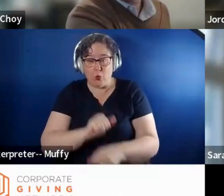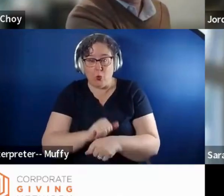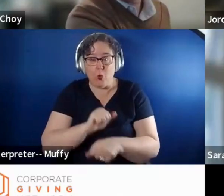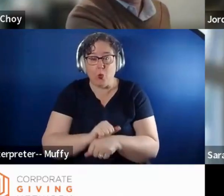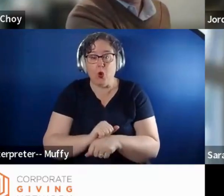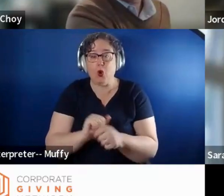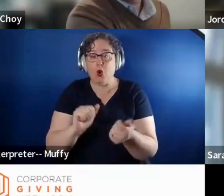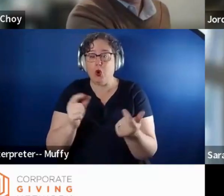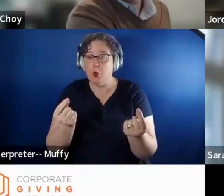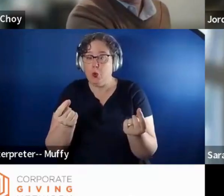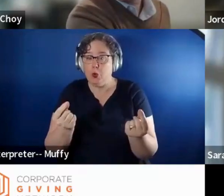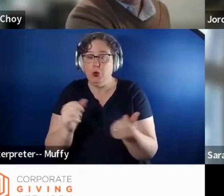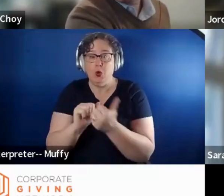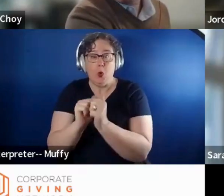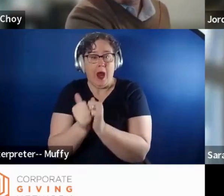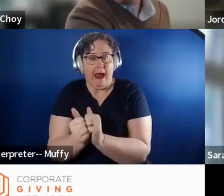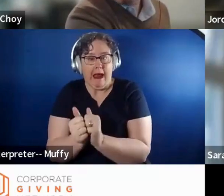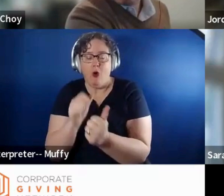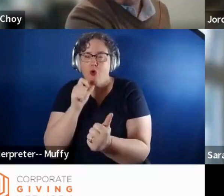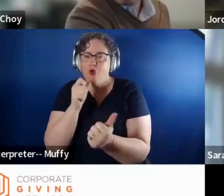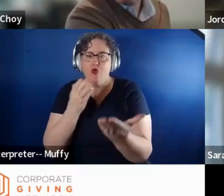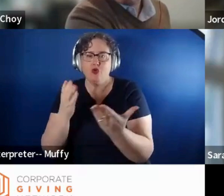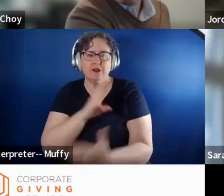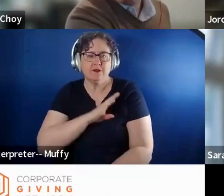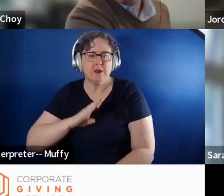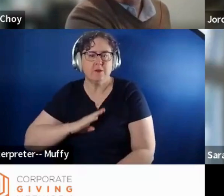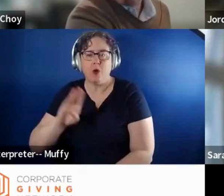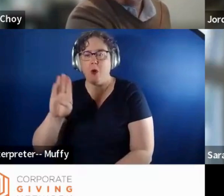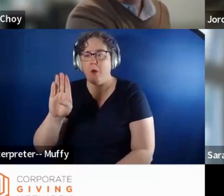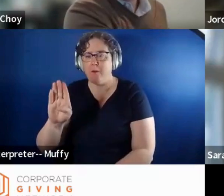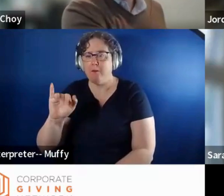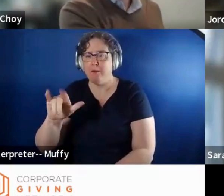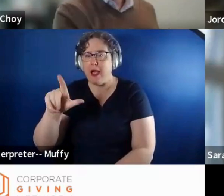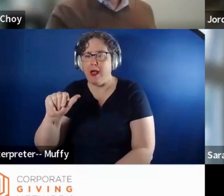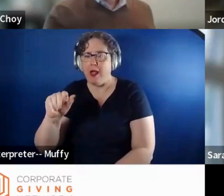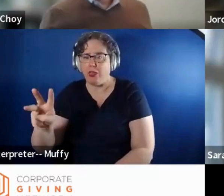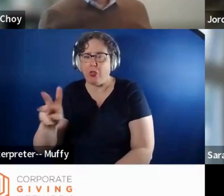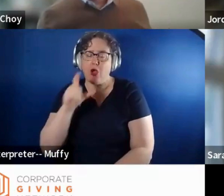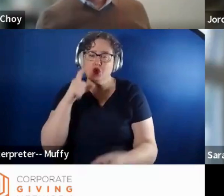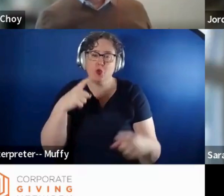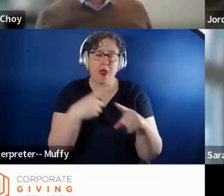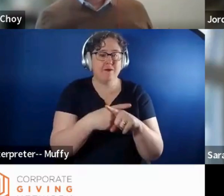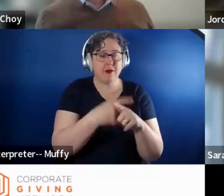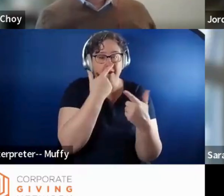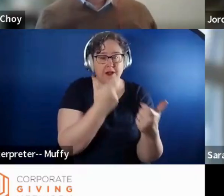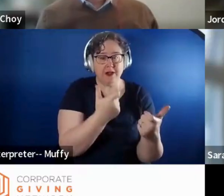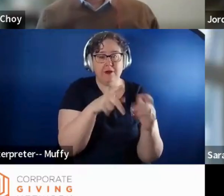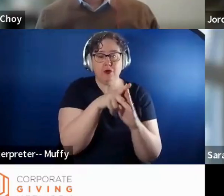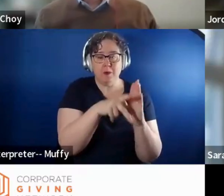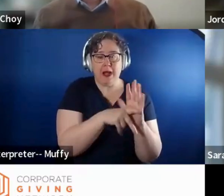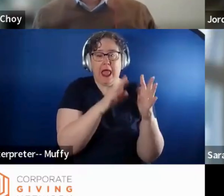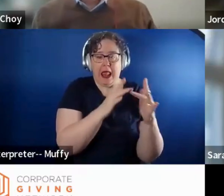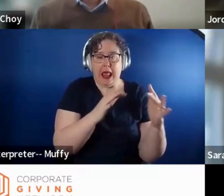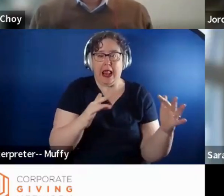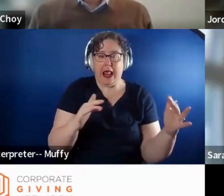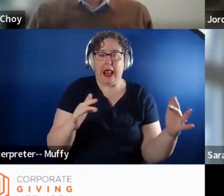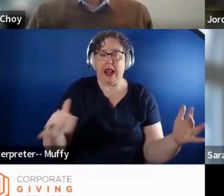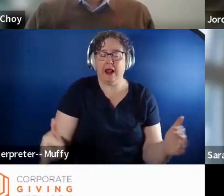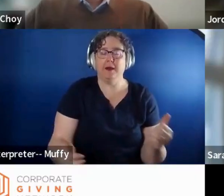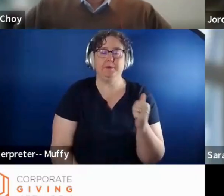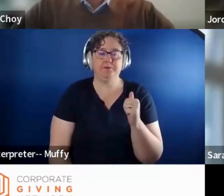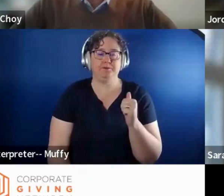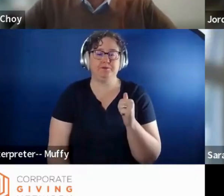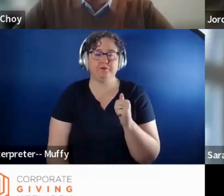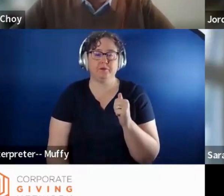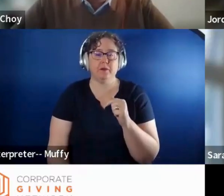who serves on your board, whether you've got bylaws in place, do you have a conflict of interest policy, et cetera, et cetera, et cetera. So